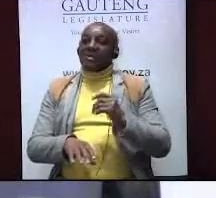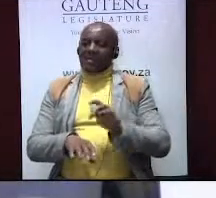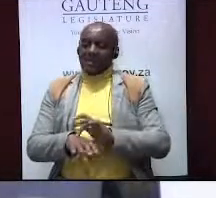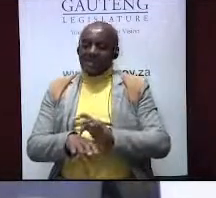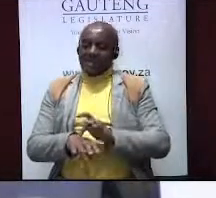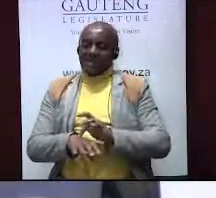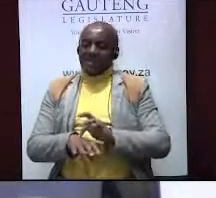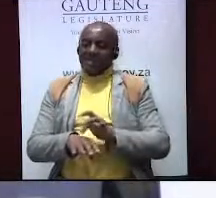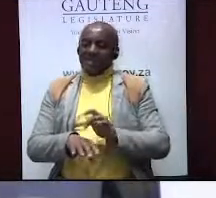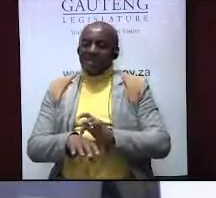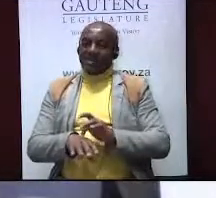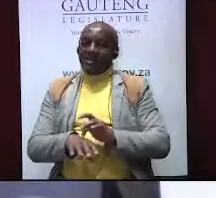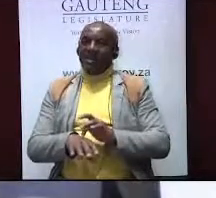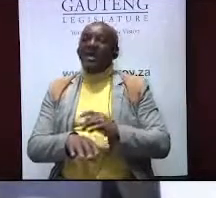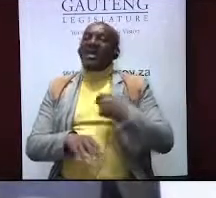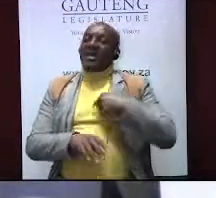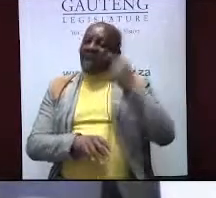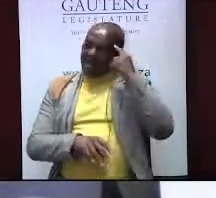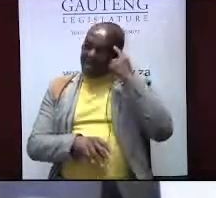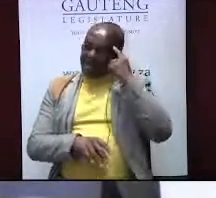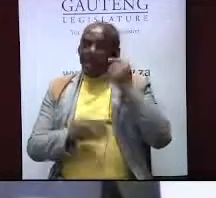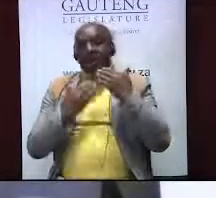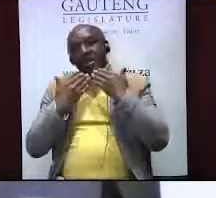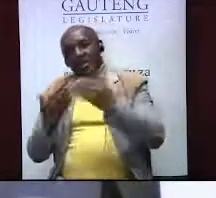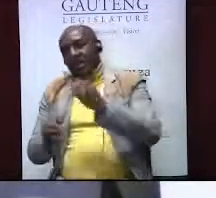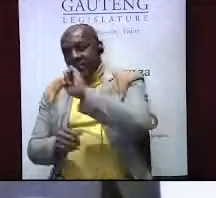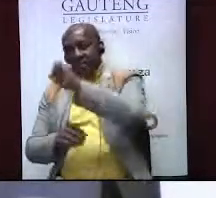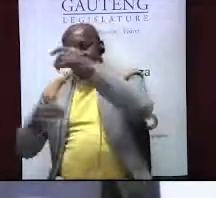And therefore, I thank you, Chairperson.